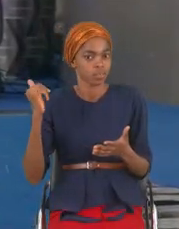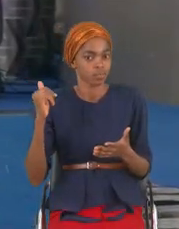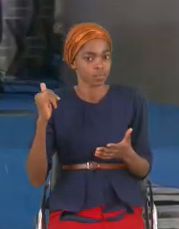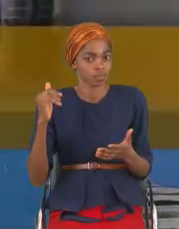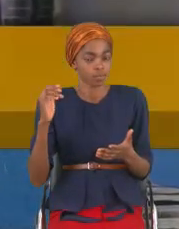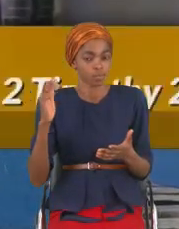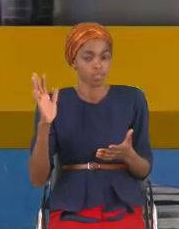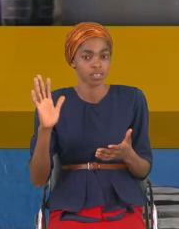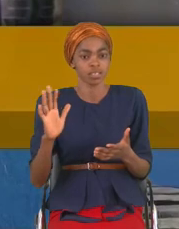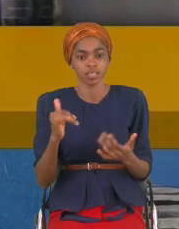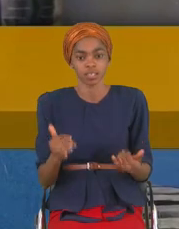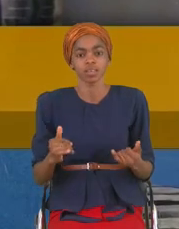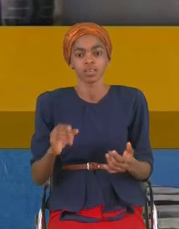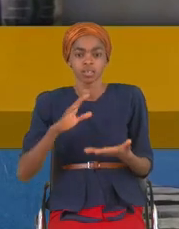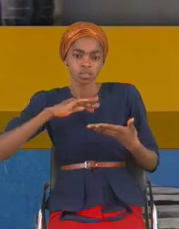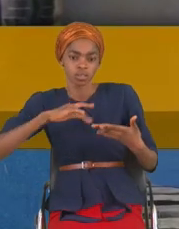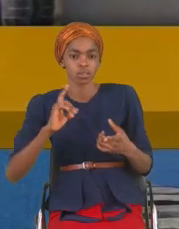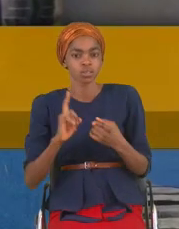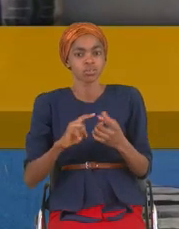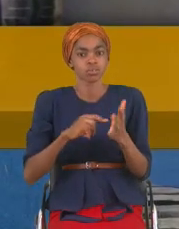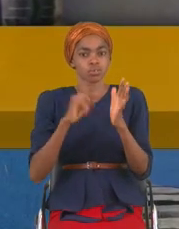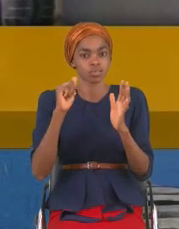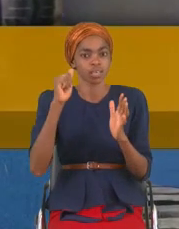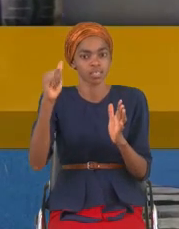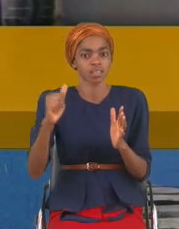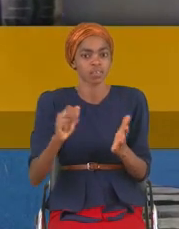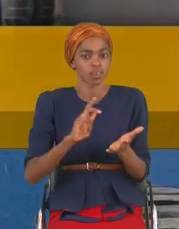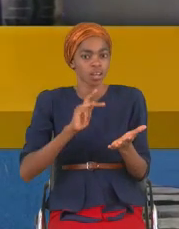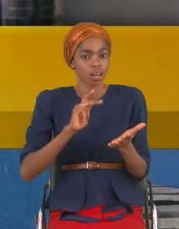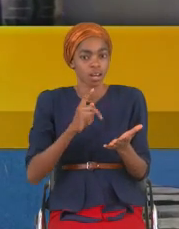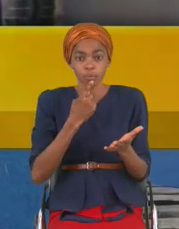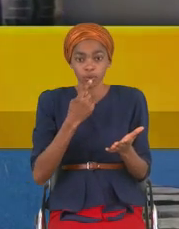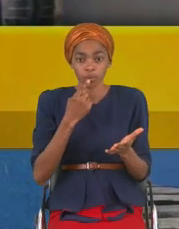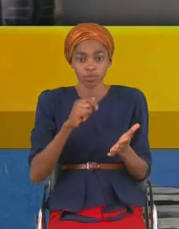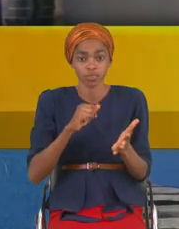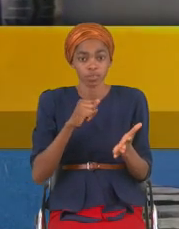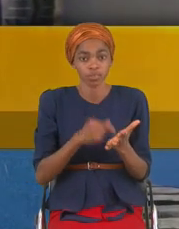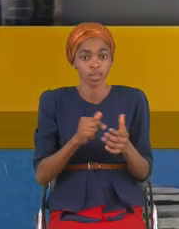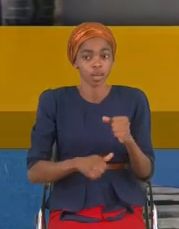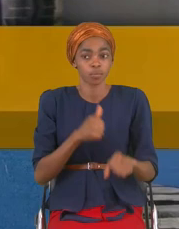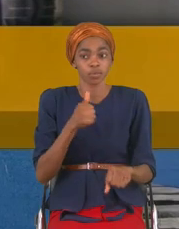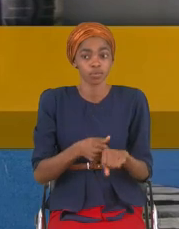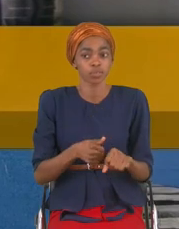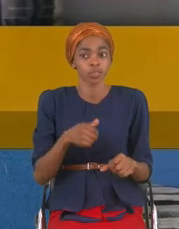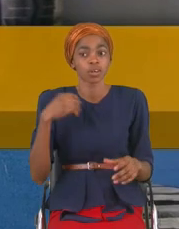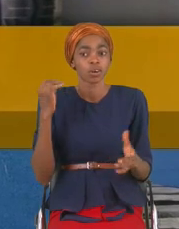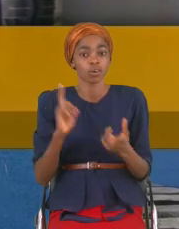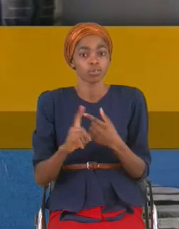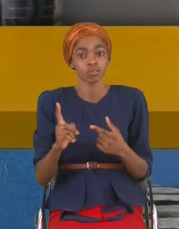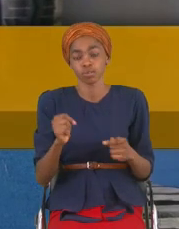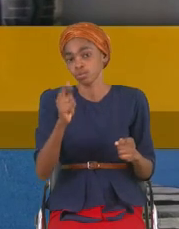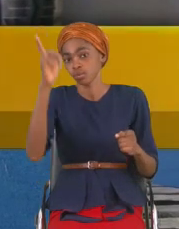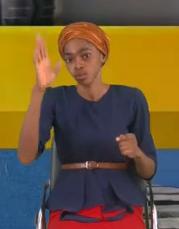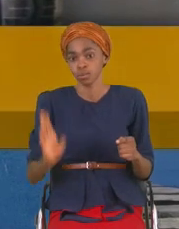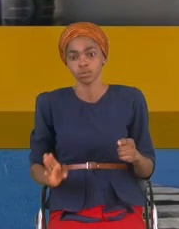thyself approved unto God. Endeavor, make effort. Don't look